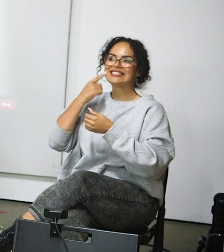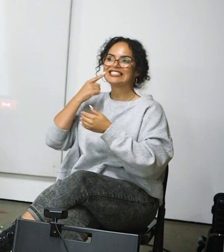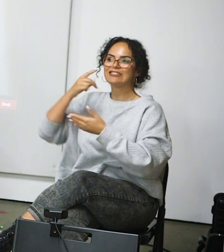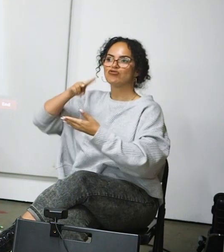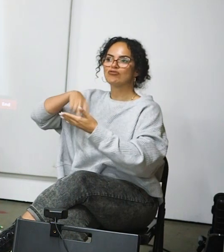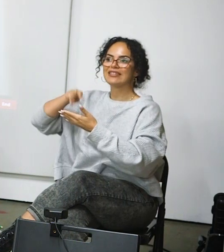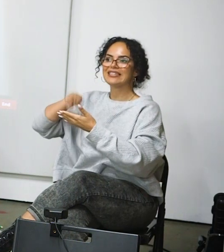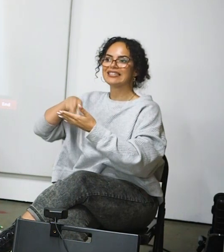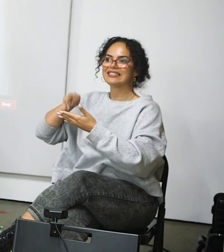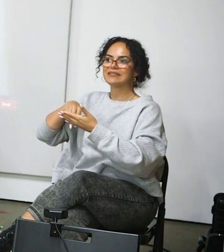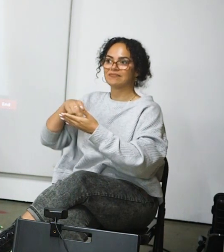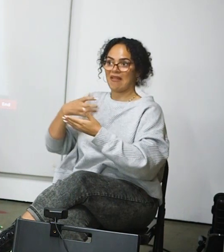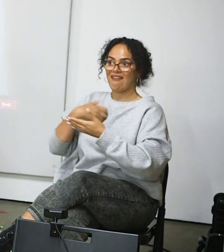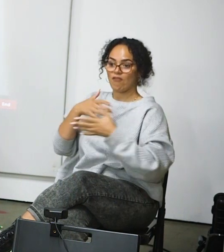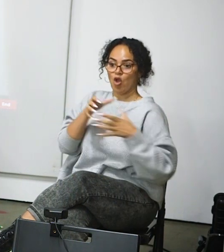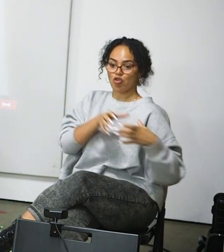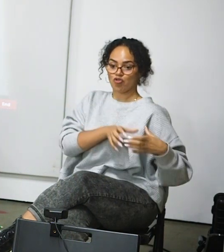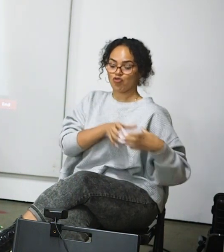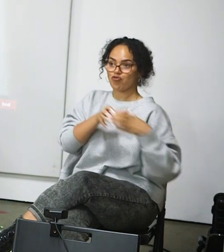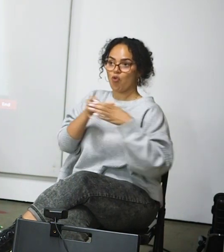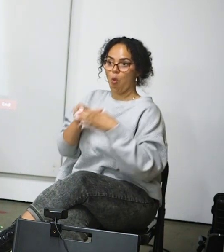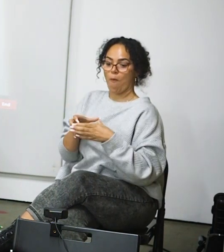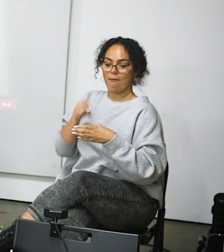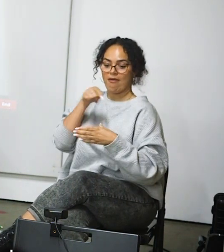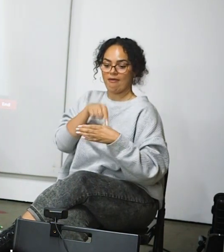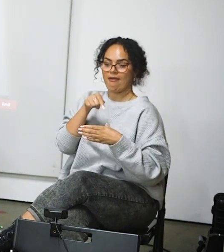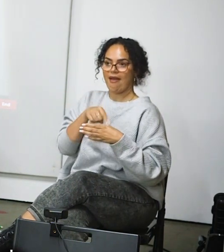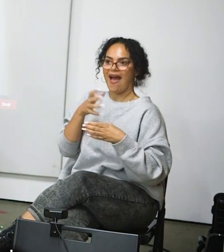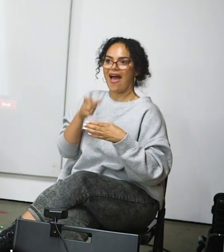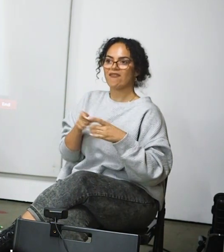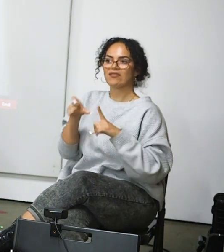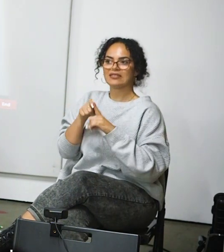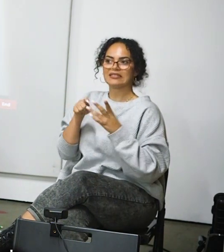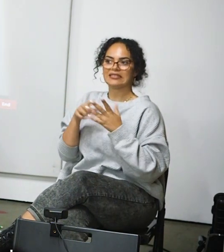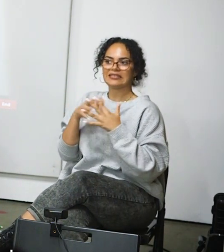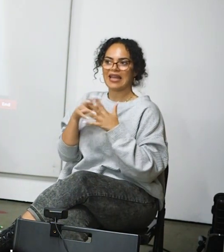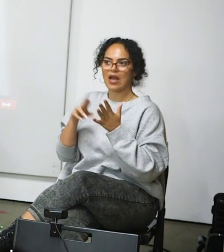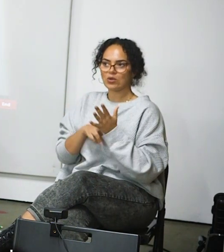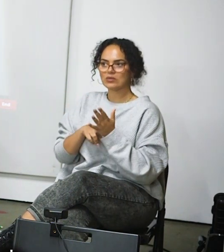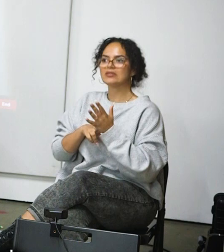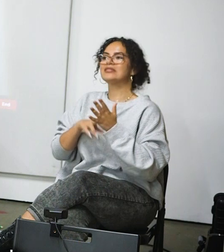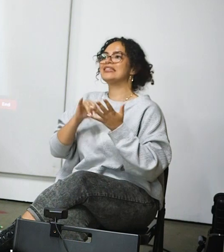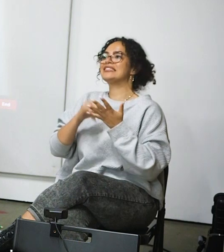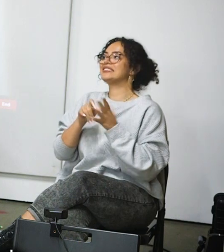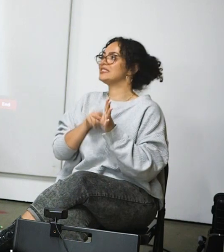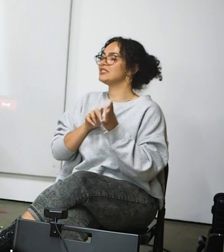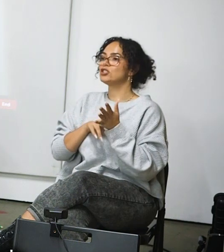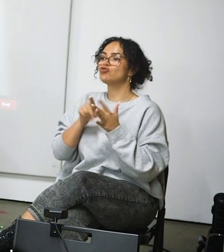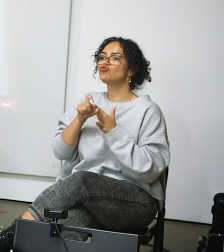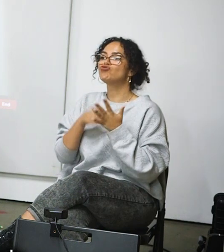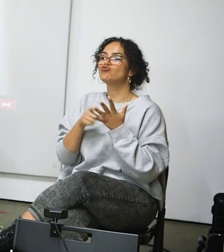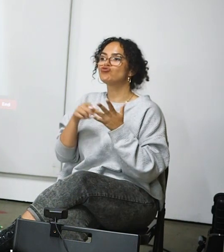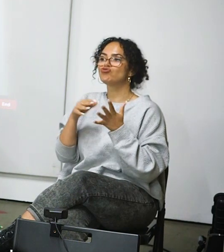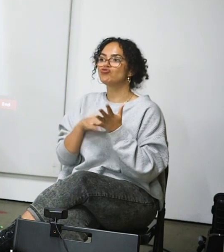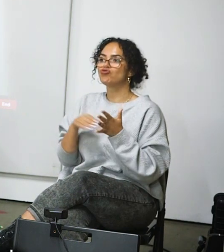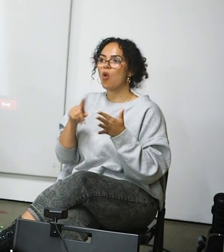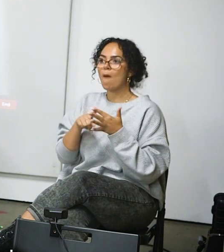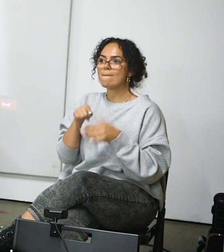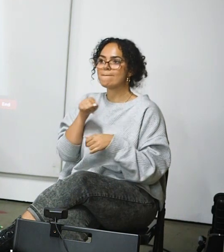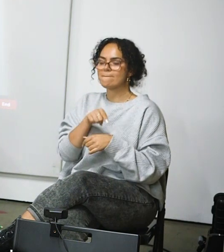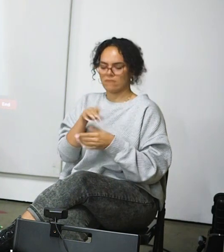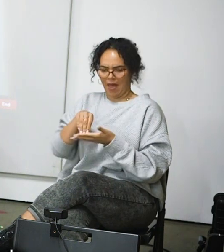of testers with Down syndrome, and I pay them because what they're doing is